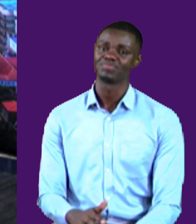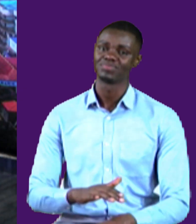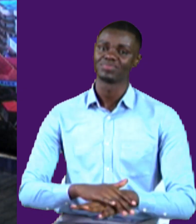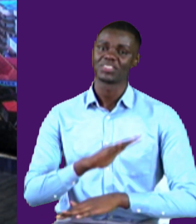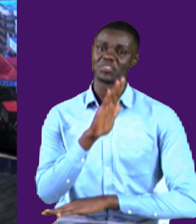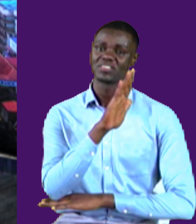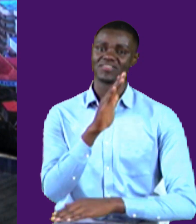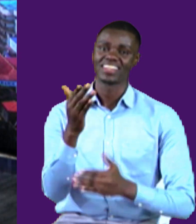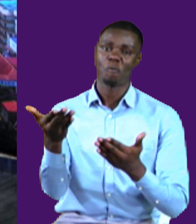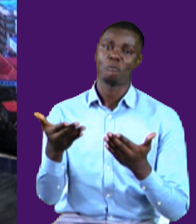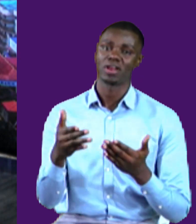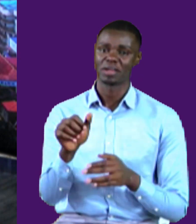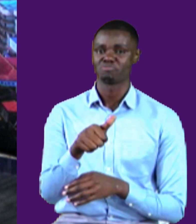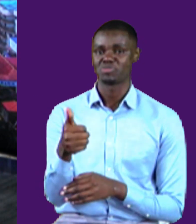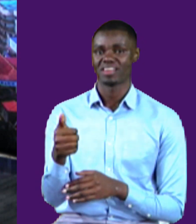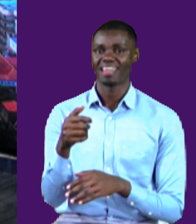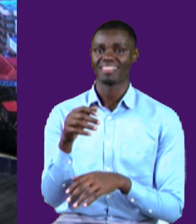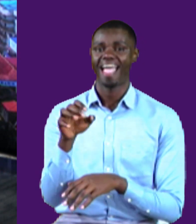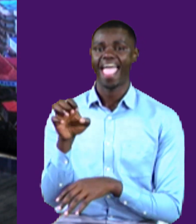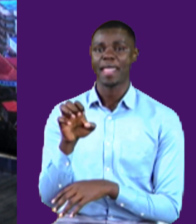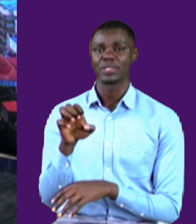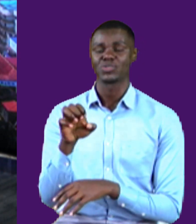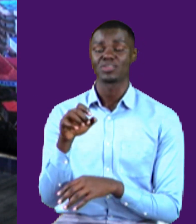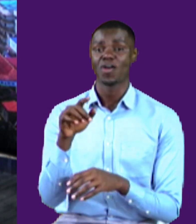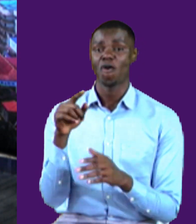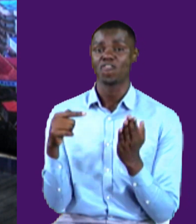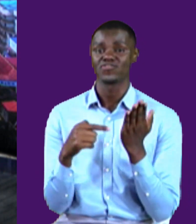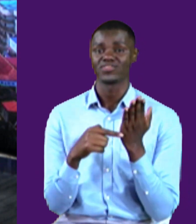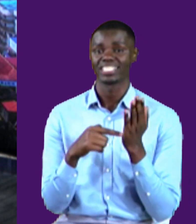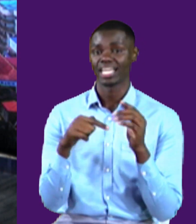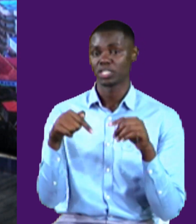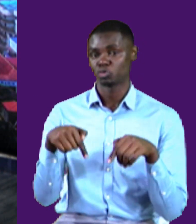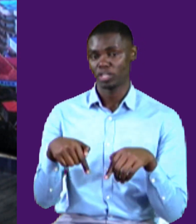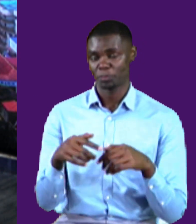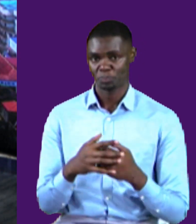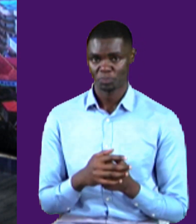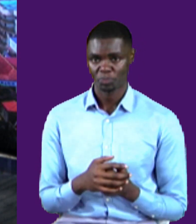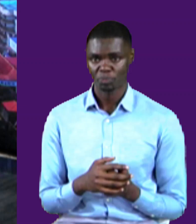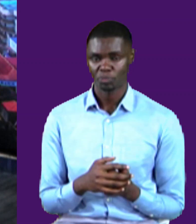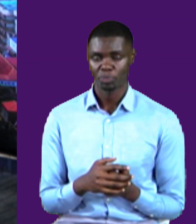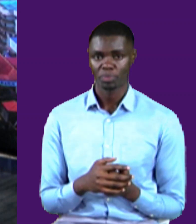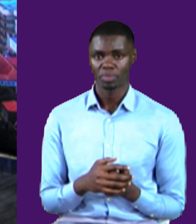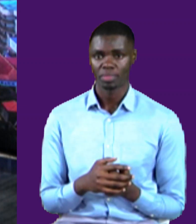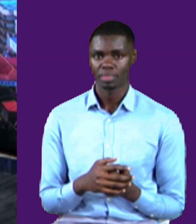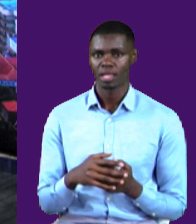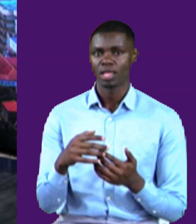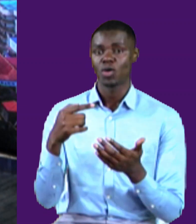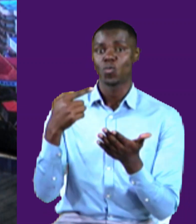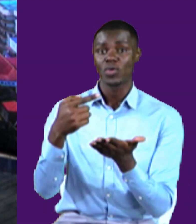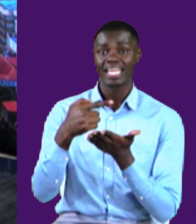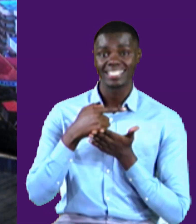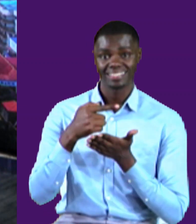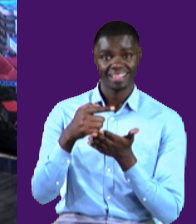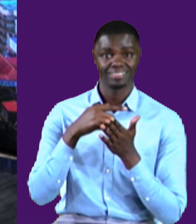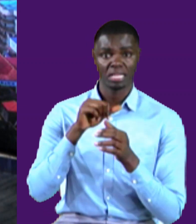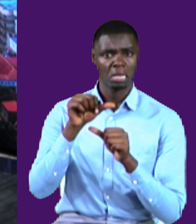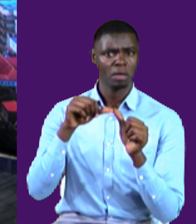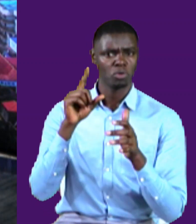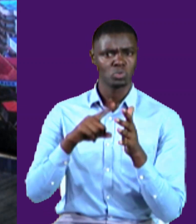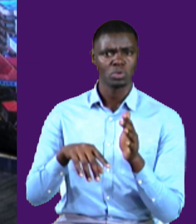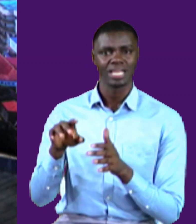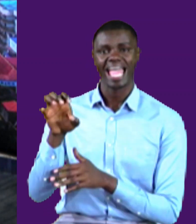Good evening and welcome to yet another episode of Tech Today, and we are discussing about